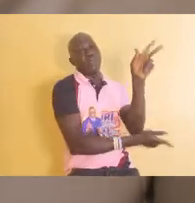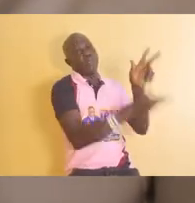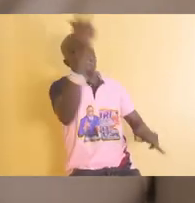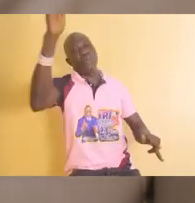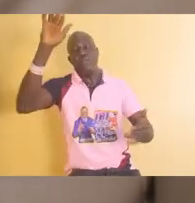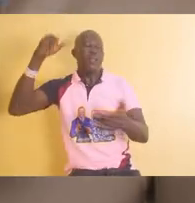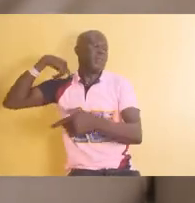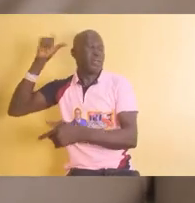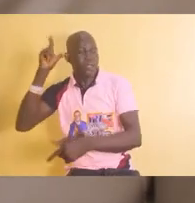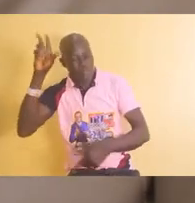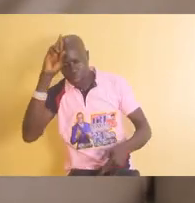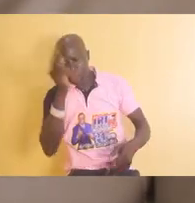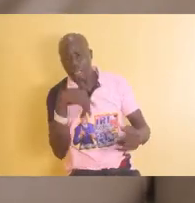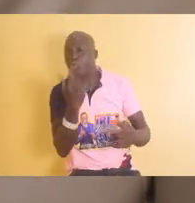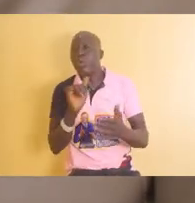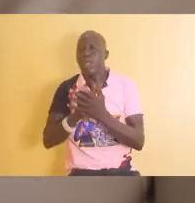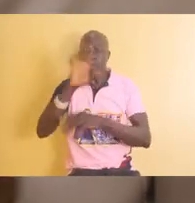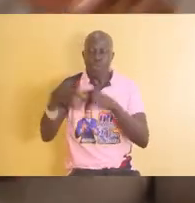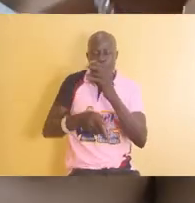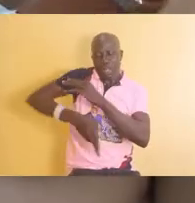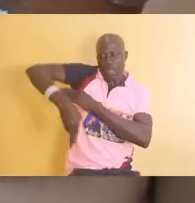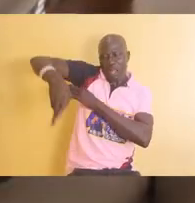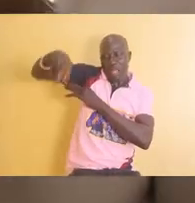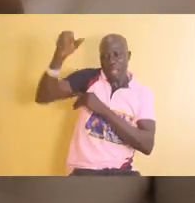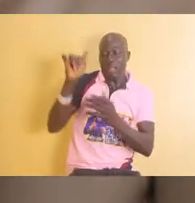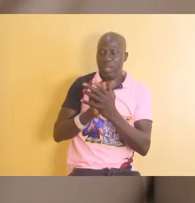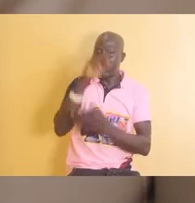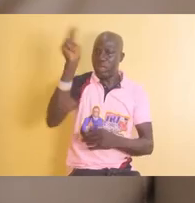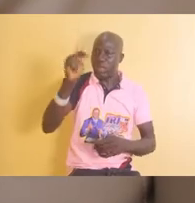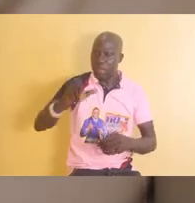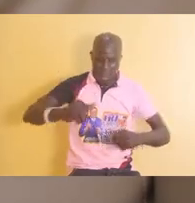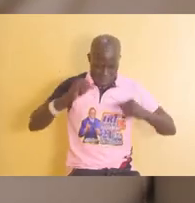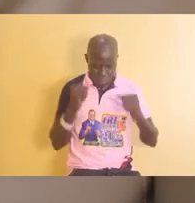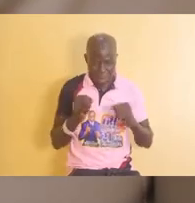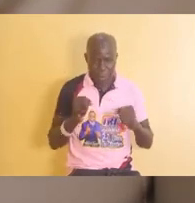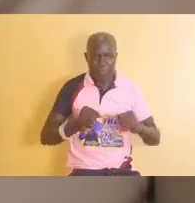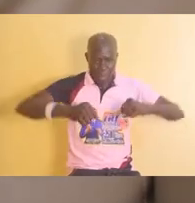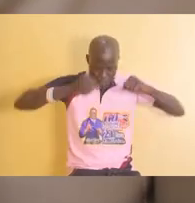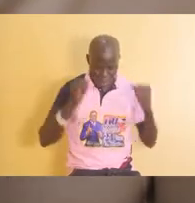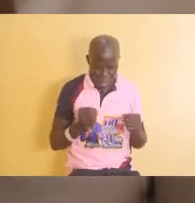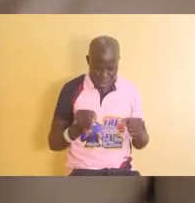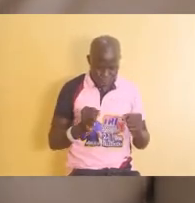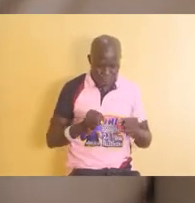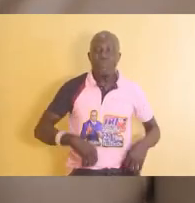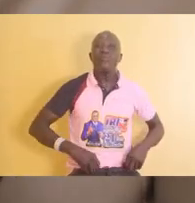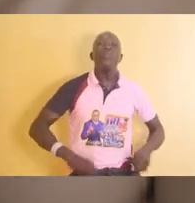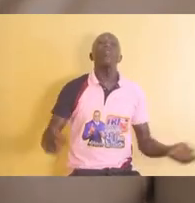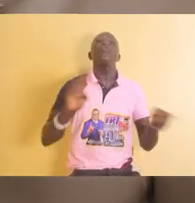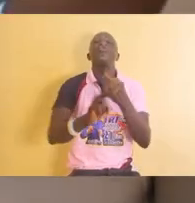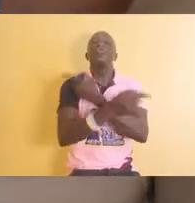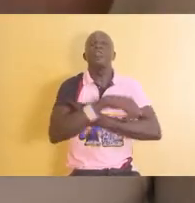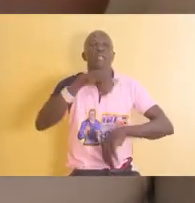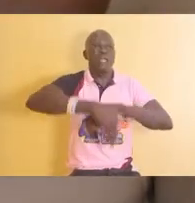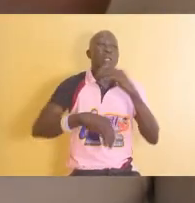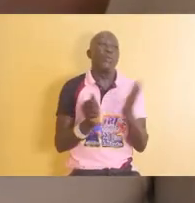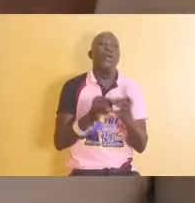gbo mi sha. This is to me sir. E to fe galaye. The people that want to be great. O ni lo agbara. Agbara. So oru one night